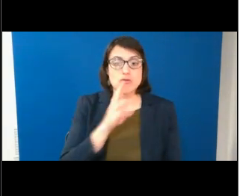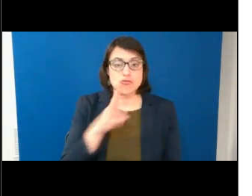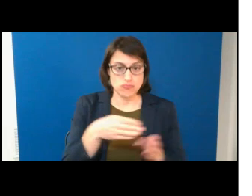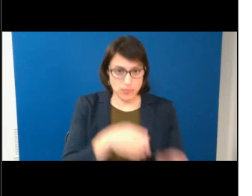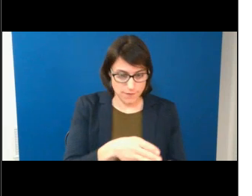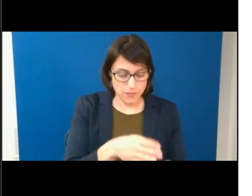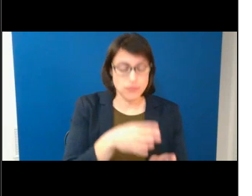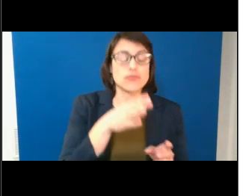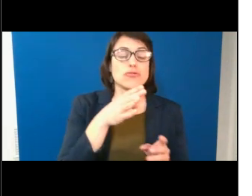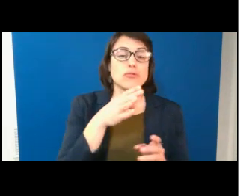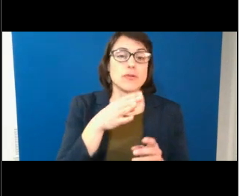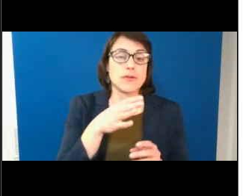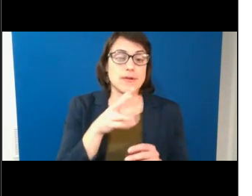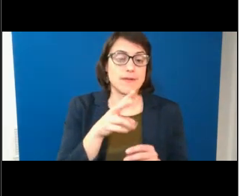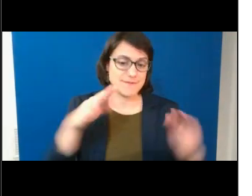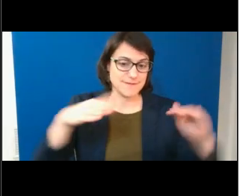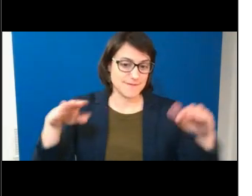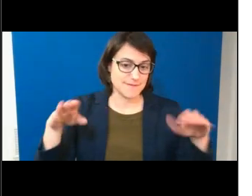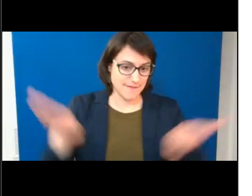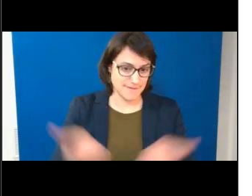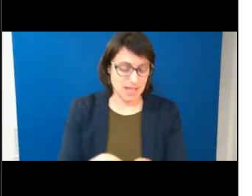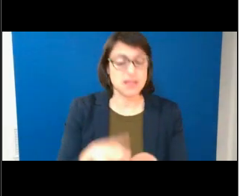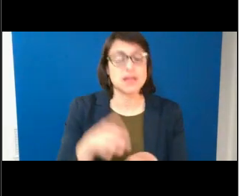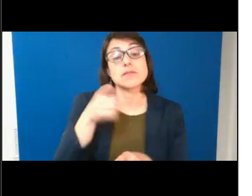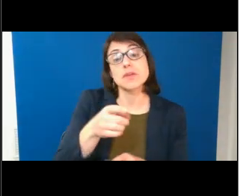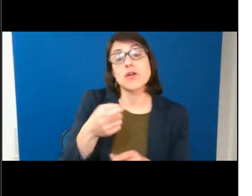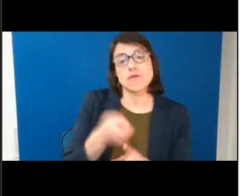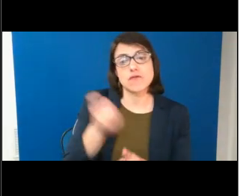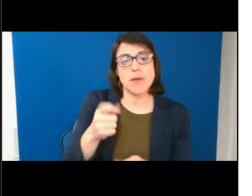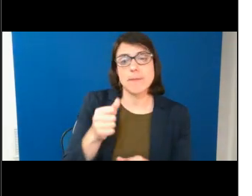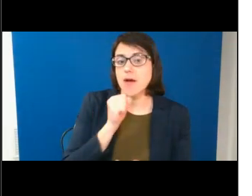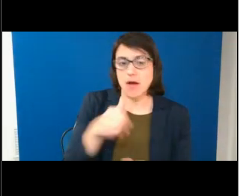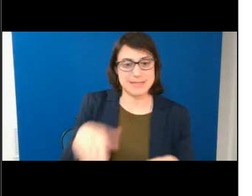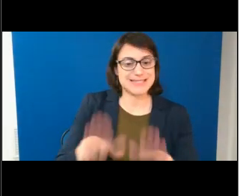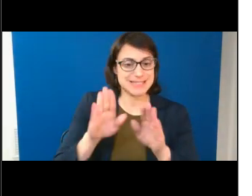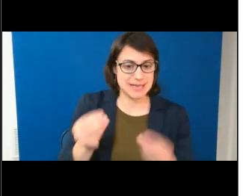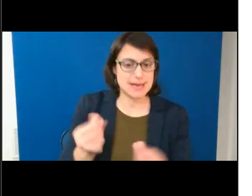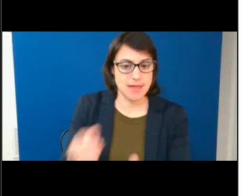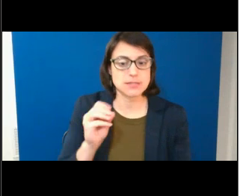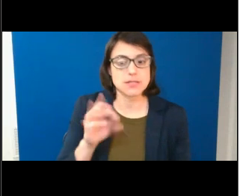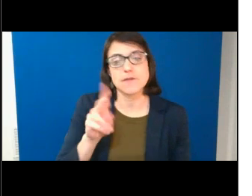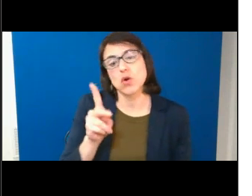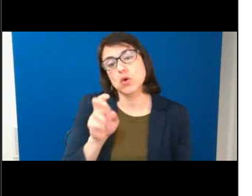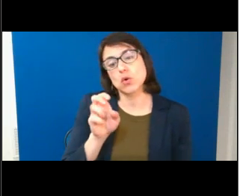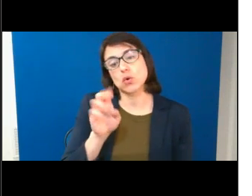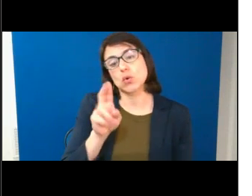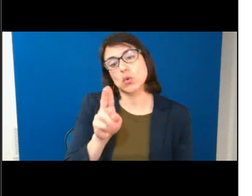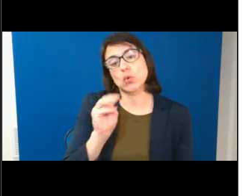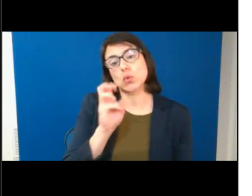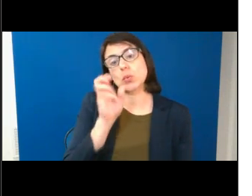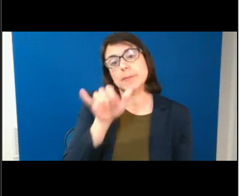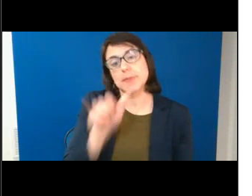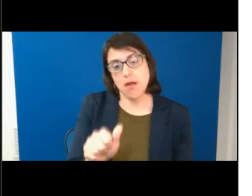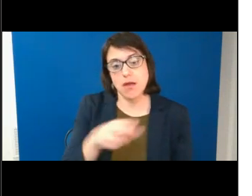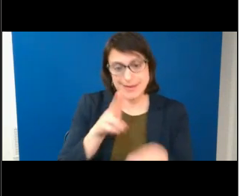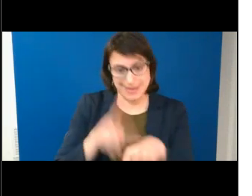Kumeyaay Nation, hence a trinational watershed. And obviously the United States and Mexico, we've long been connected, right, through